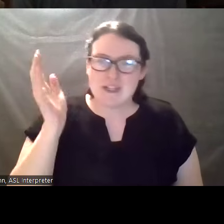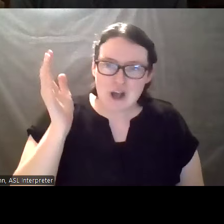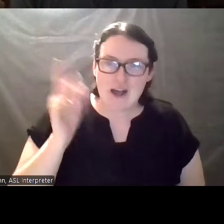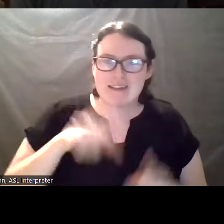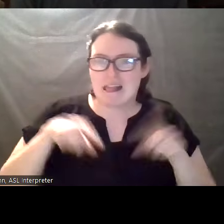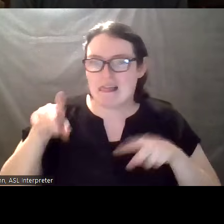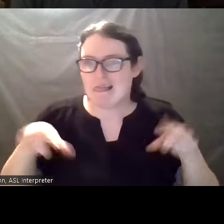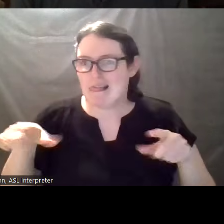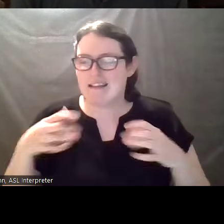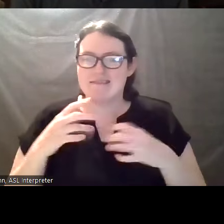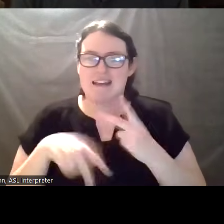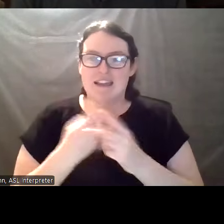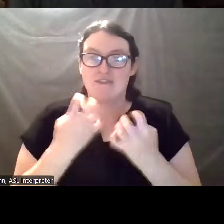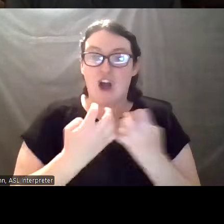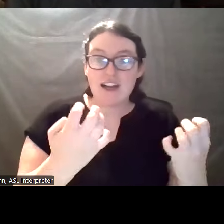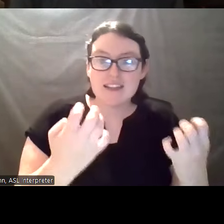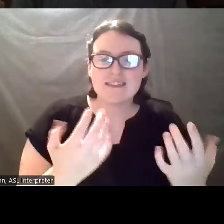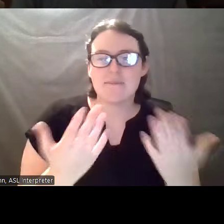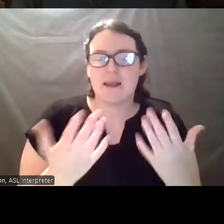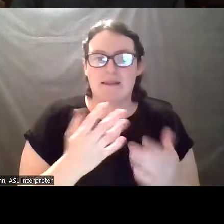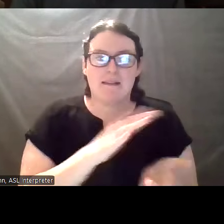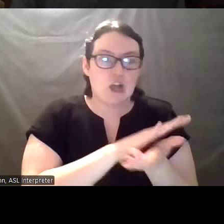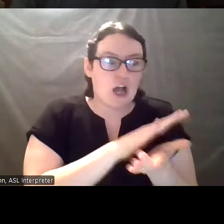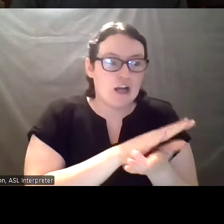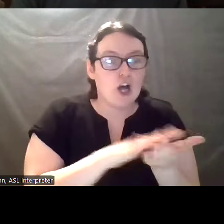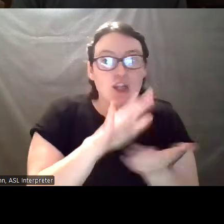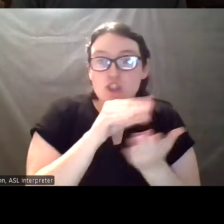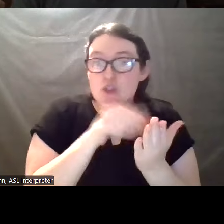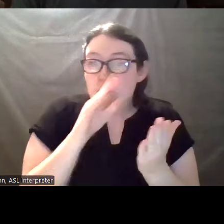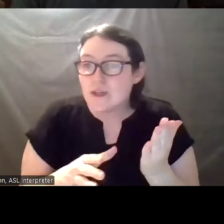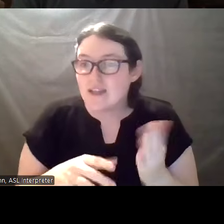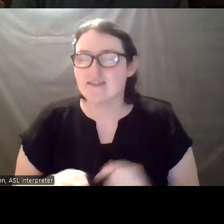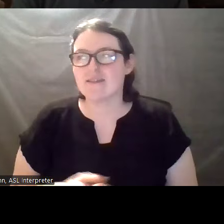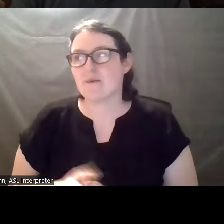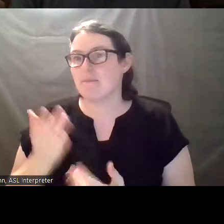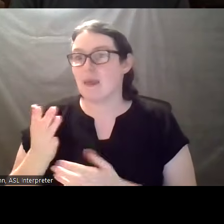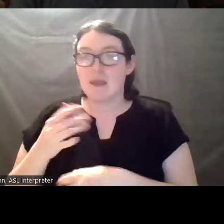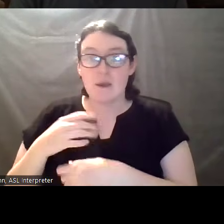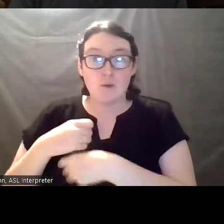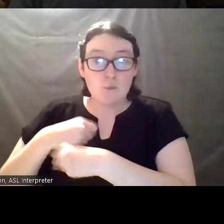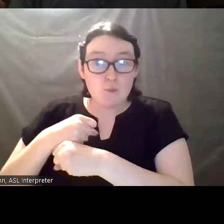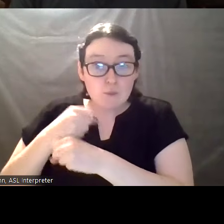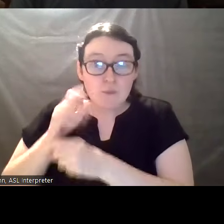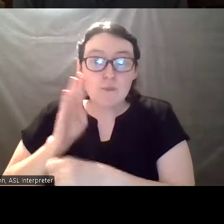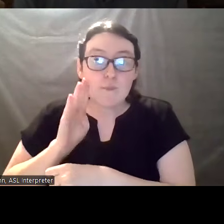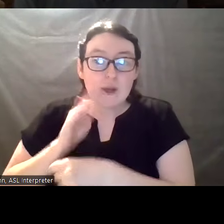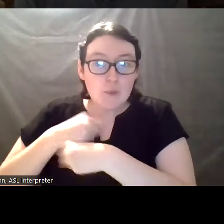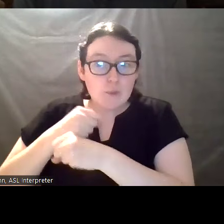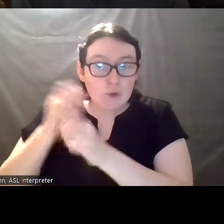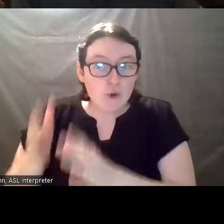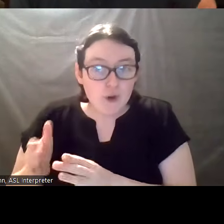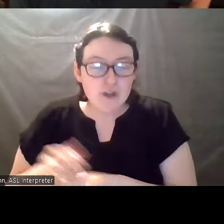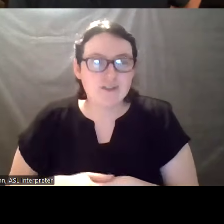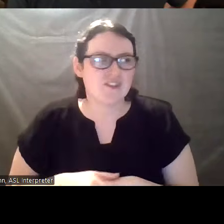audiences, whether academic audiences, college students, brewers, or just general audiences of all